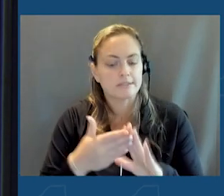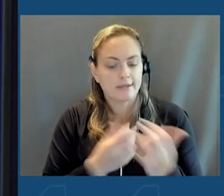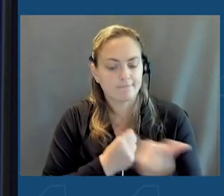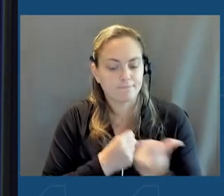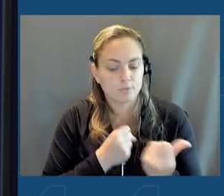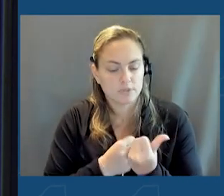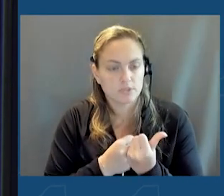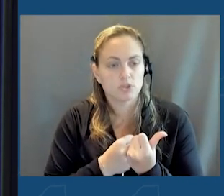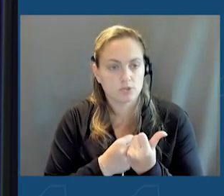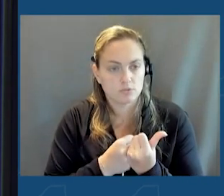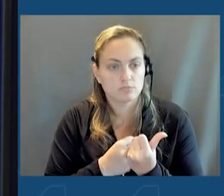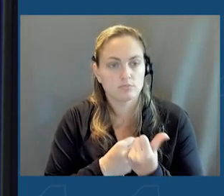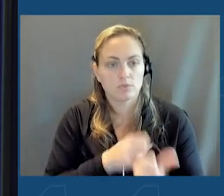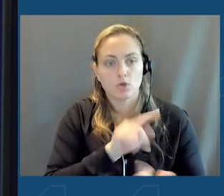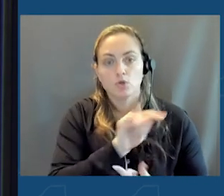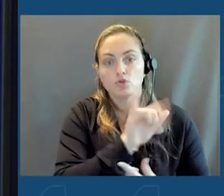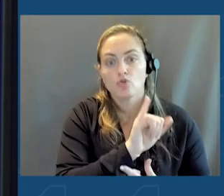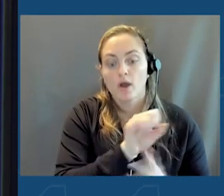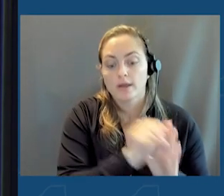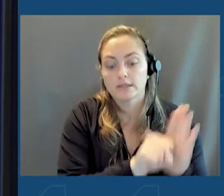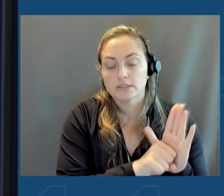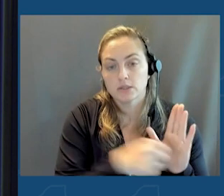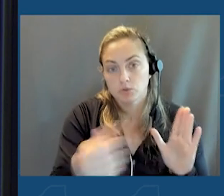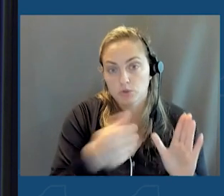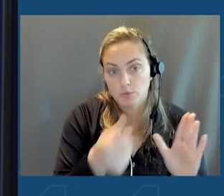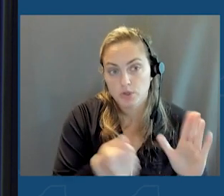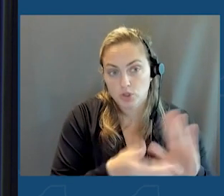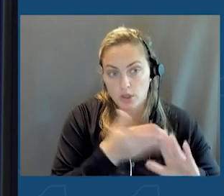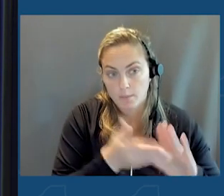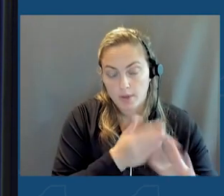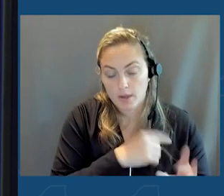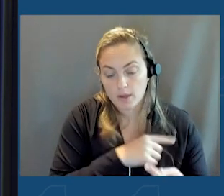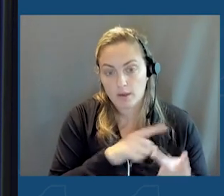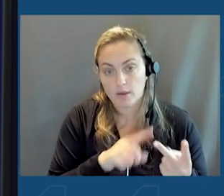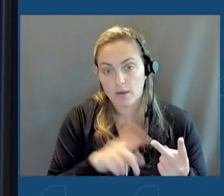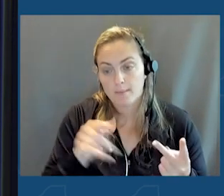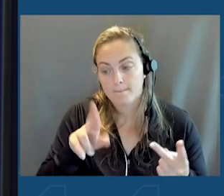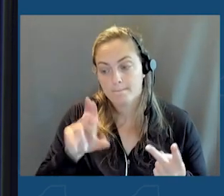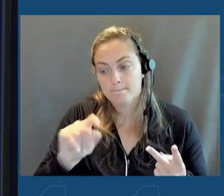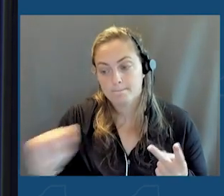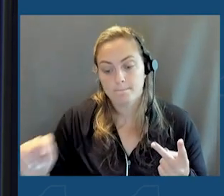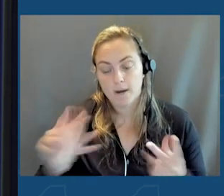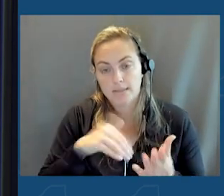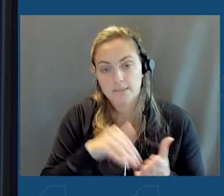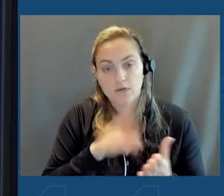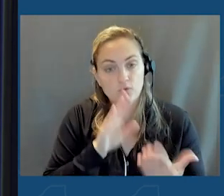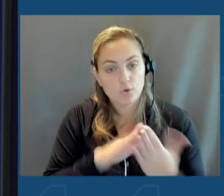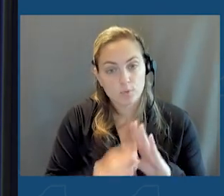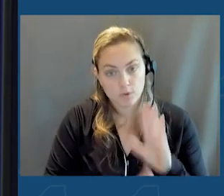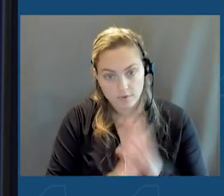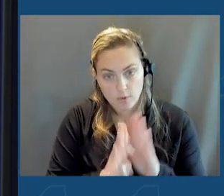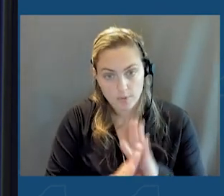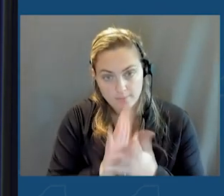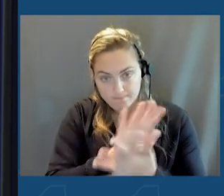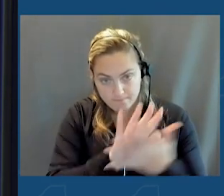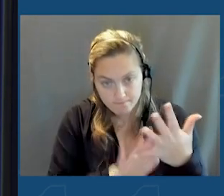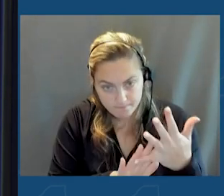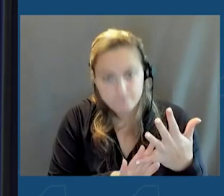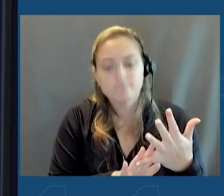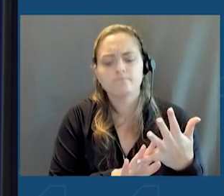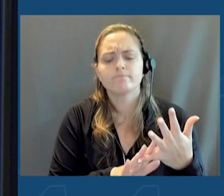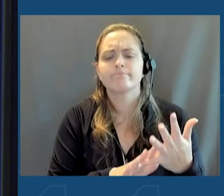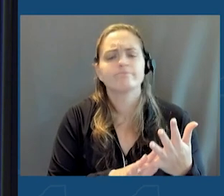organizations, the Tri-State Transportation Campaign and the Pratt Center for Community Development. The